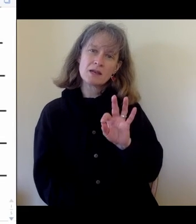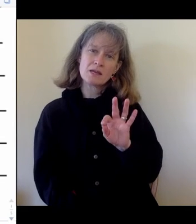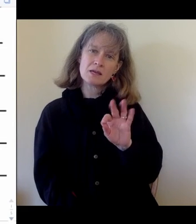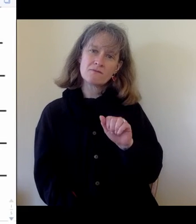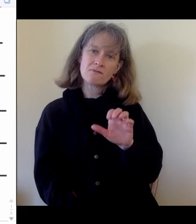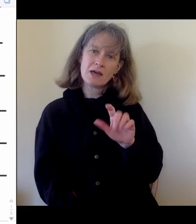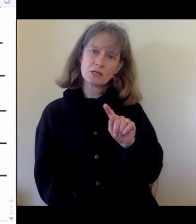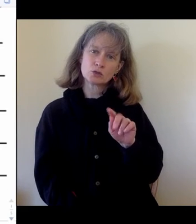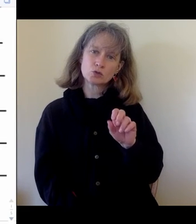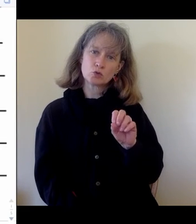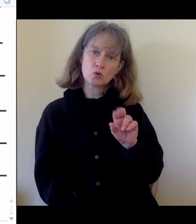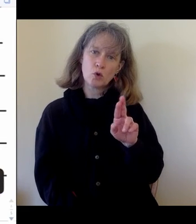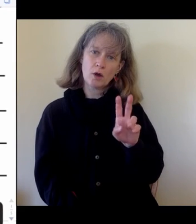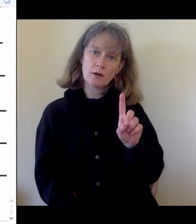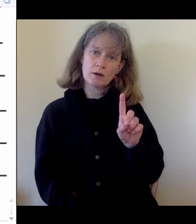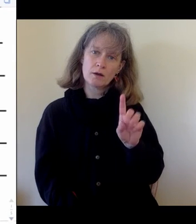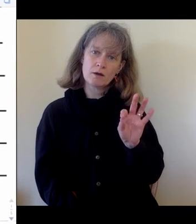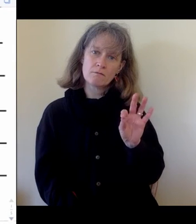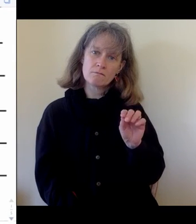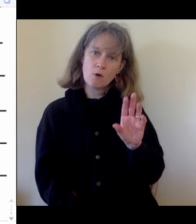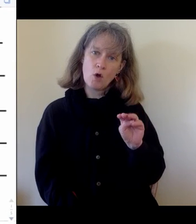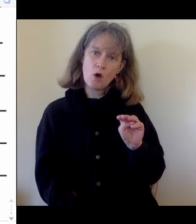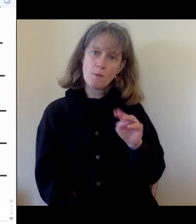the x-intercepts.